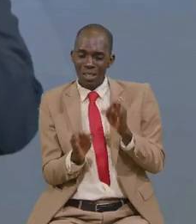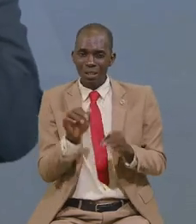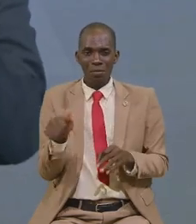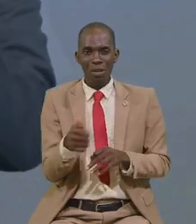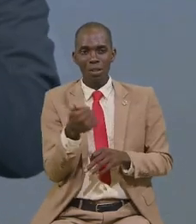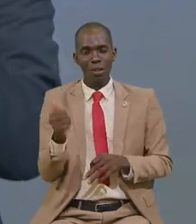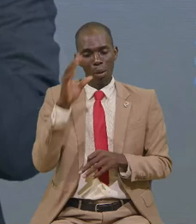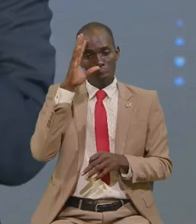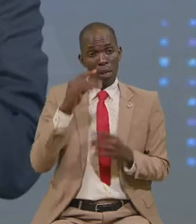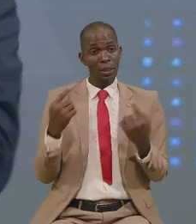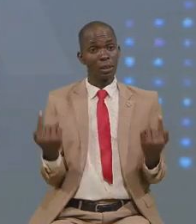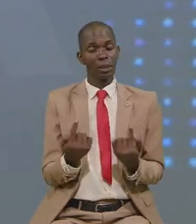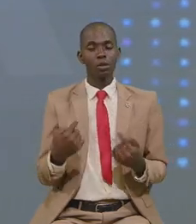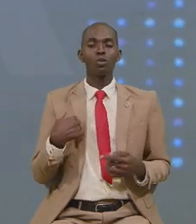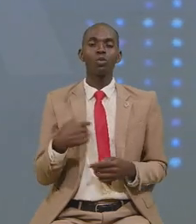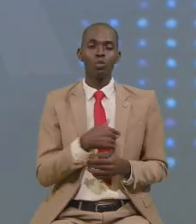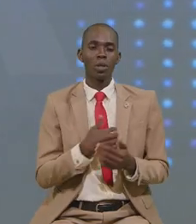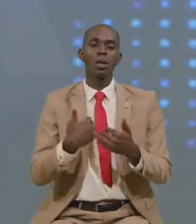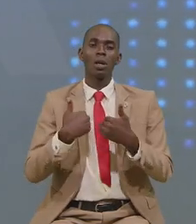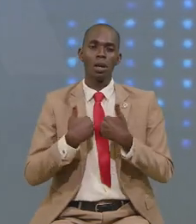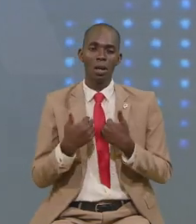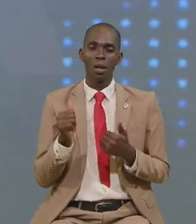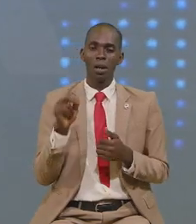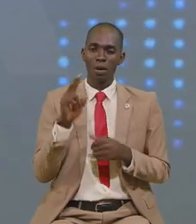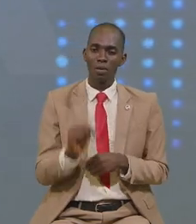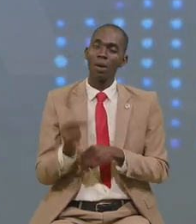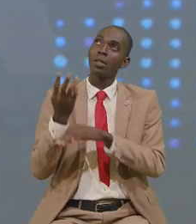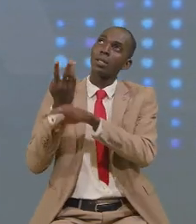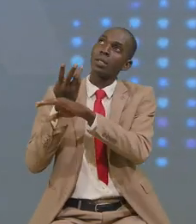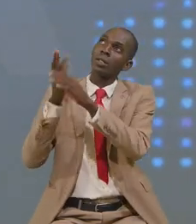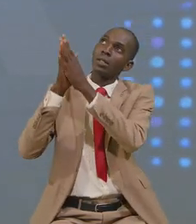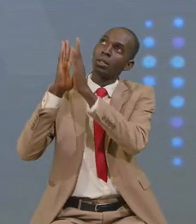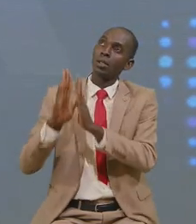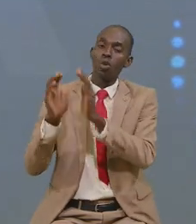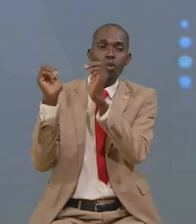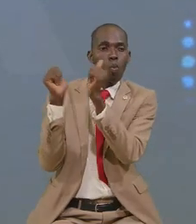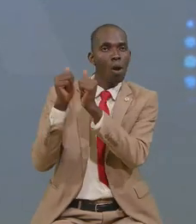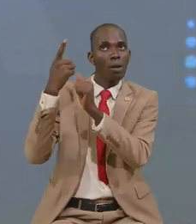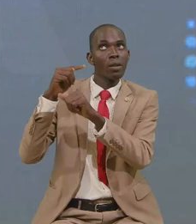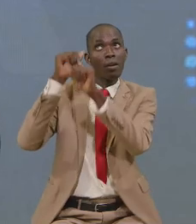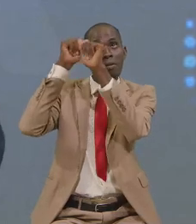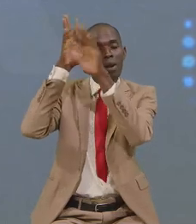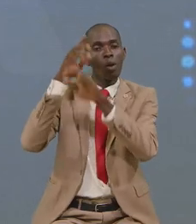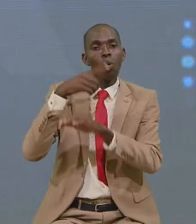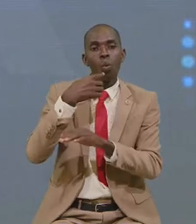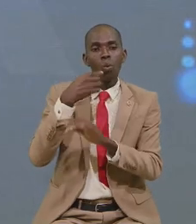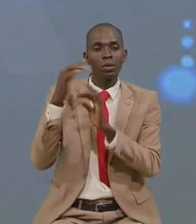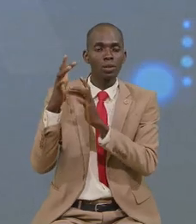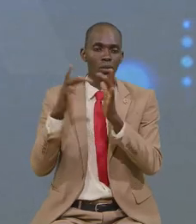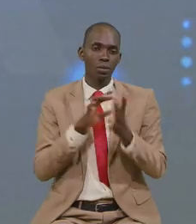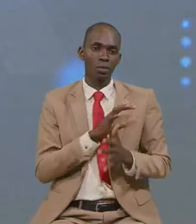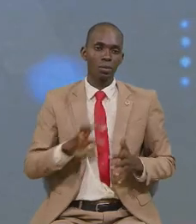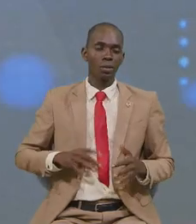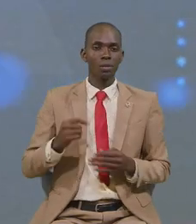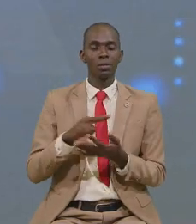we have an advocate with the Father, Jesus Christ the righteous. Look